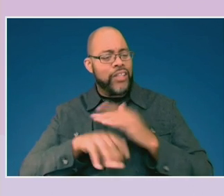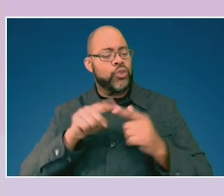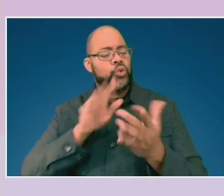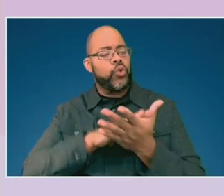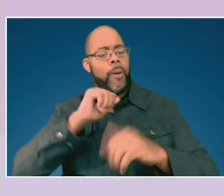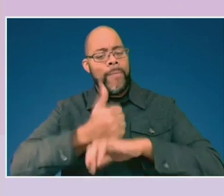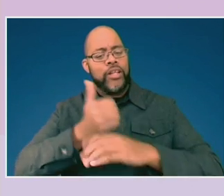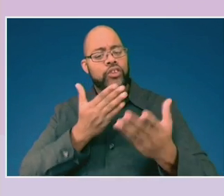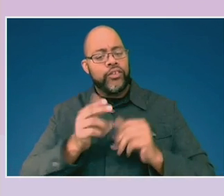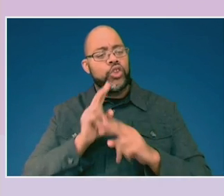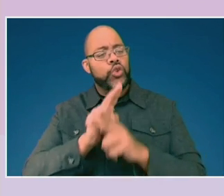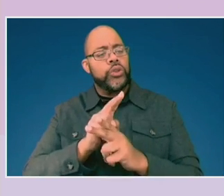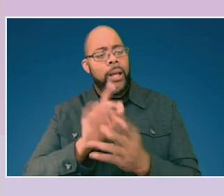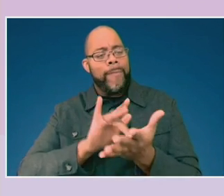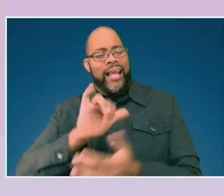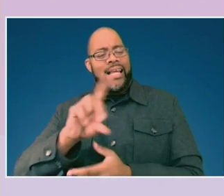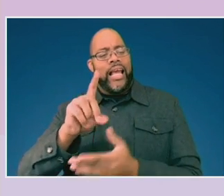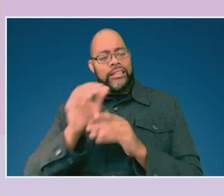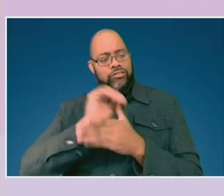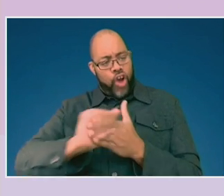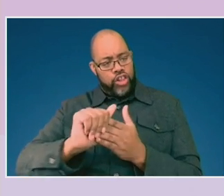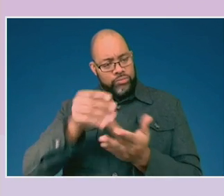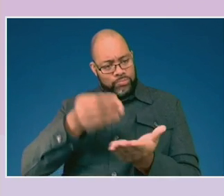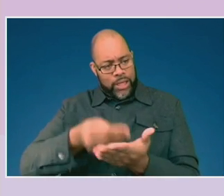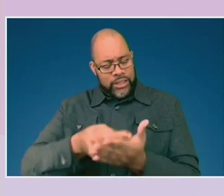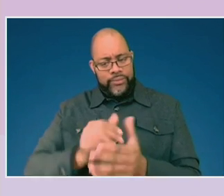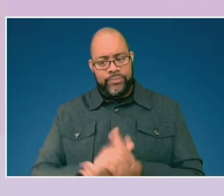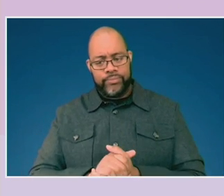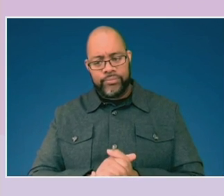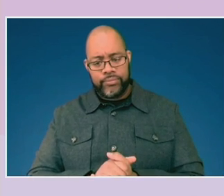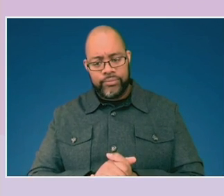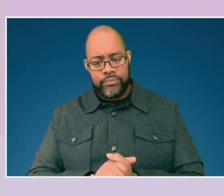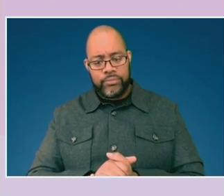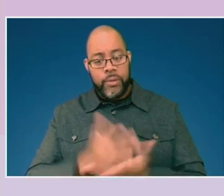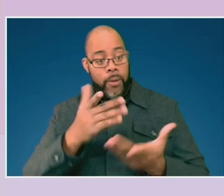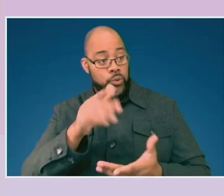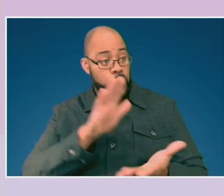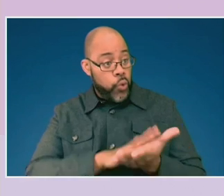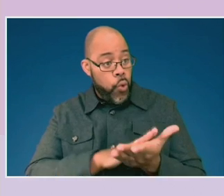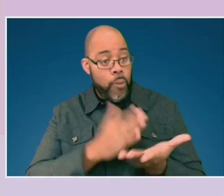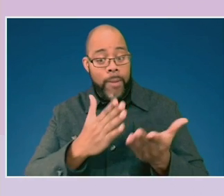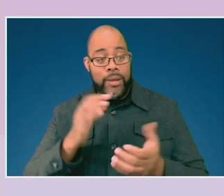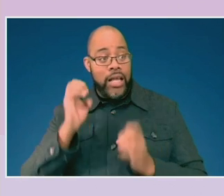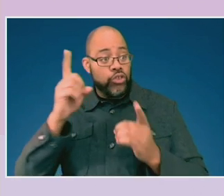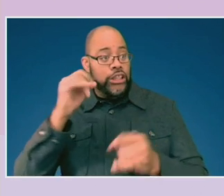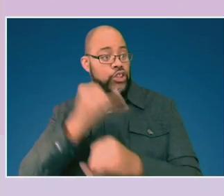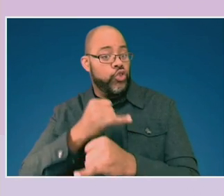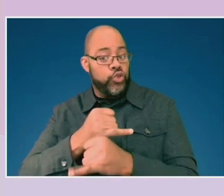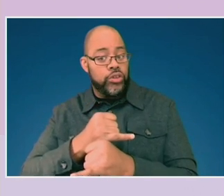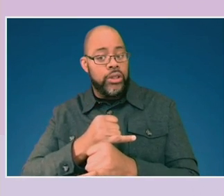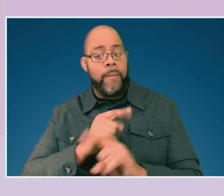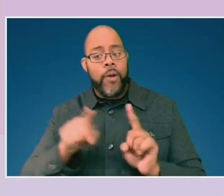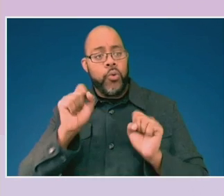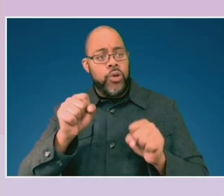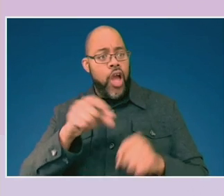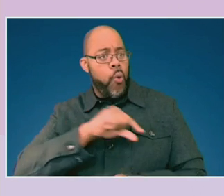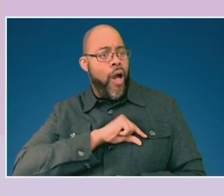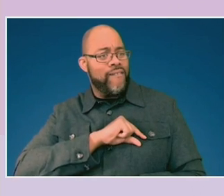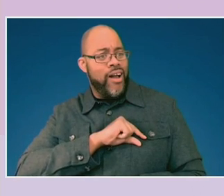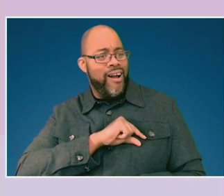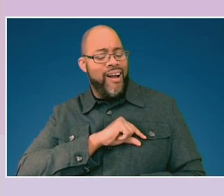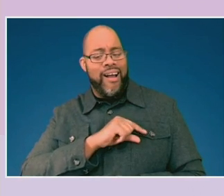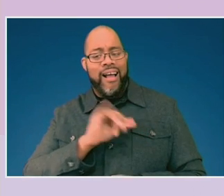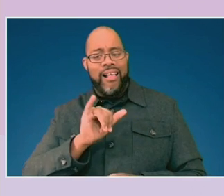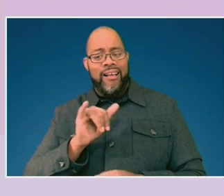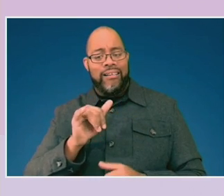using Medicaid dollars. You may be a school, you may be an educational institution, but you can qualify like a